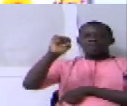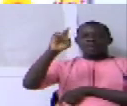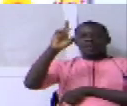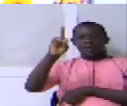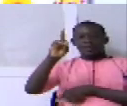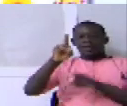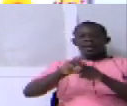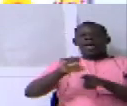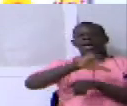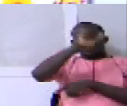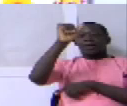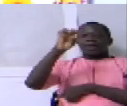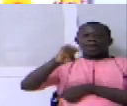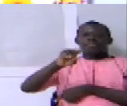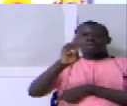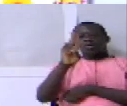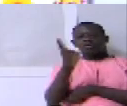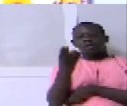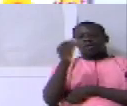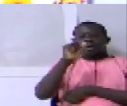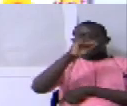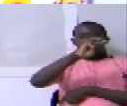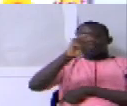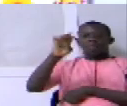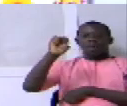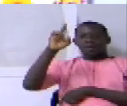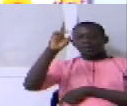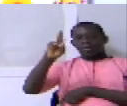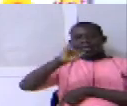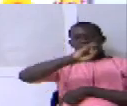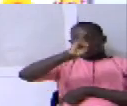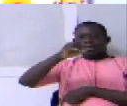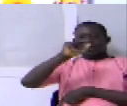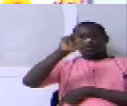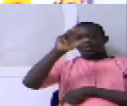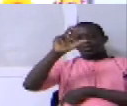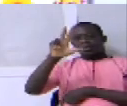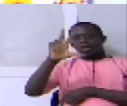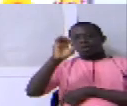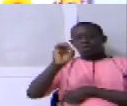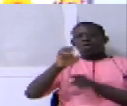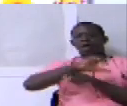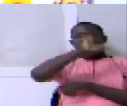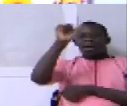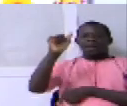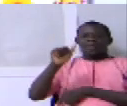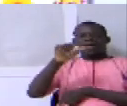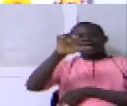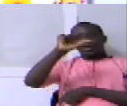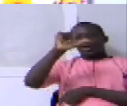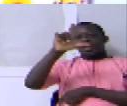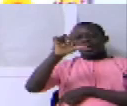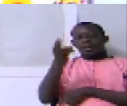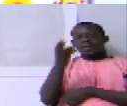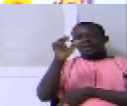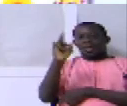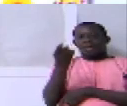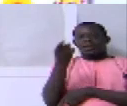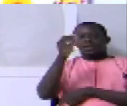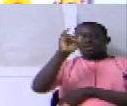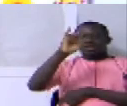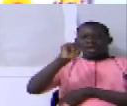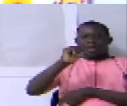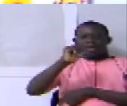Jao, Sergeant Mohamed Jao, Alaji Makalo, it's a private. Private leti. But they were working under